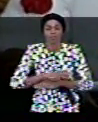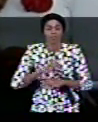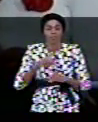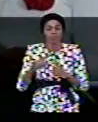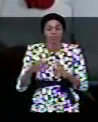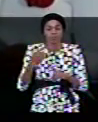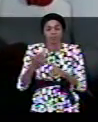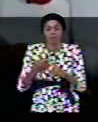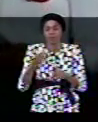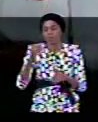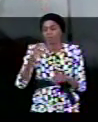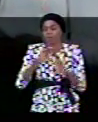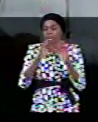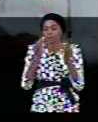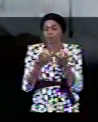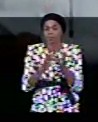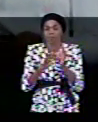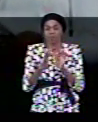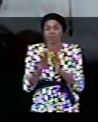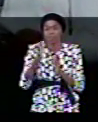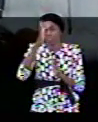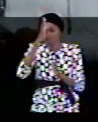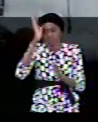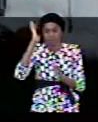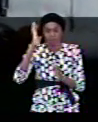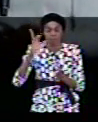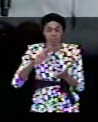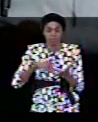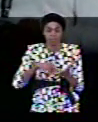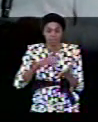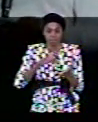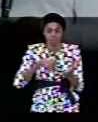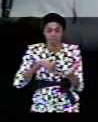when from the family Bible Dad would